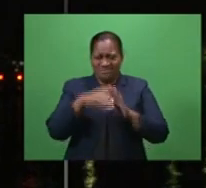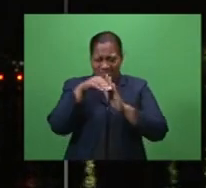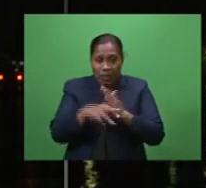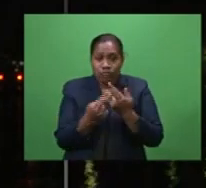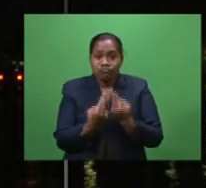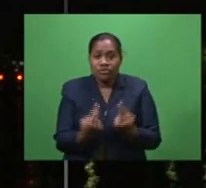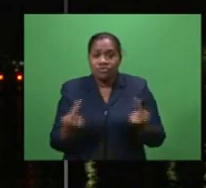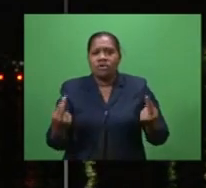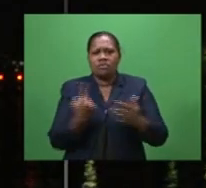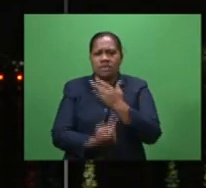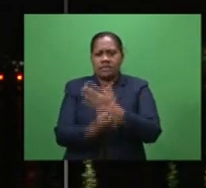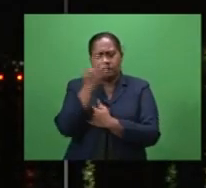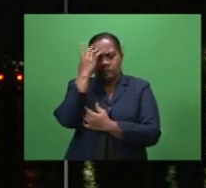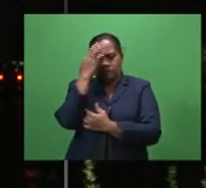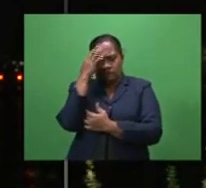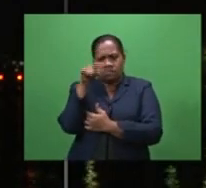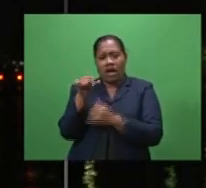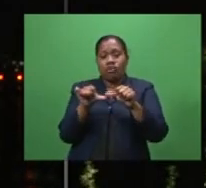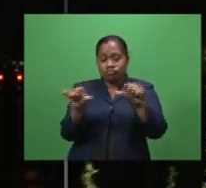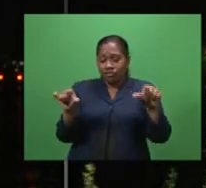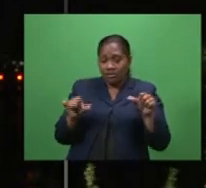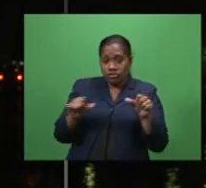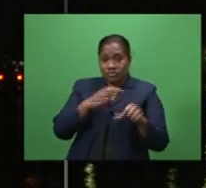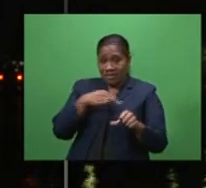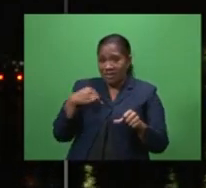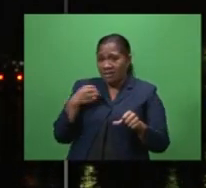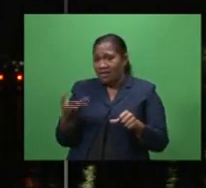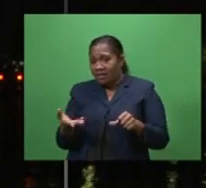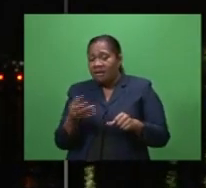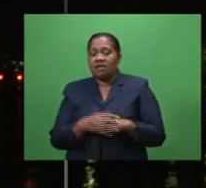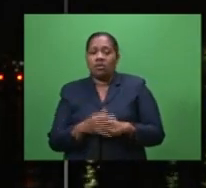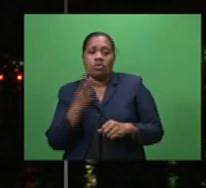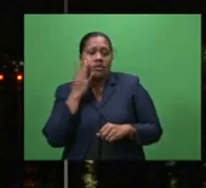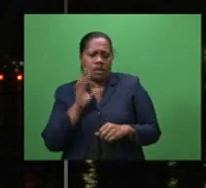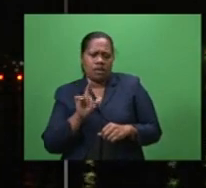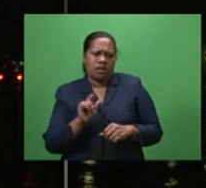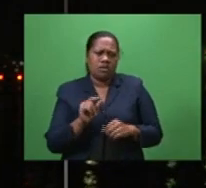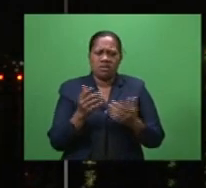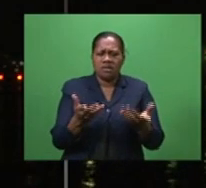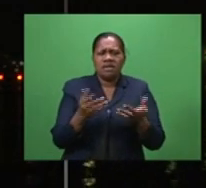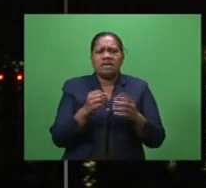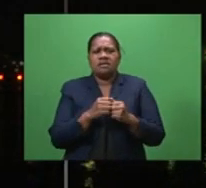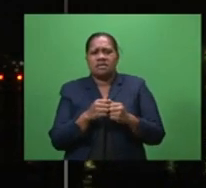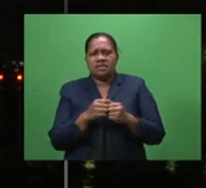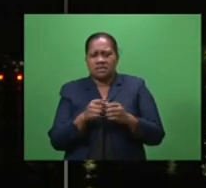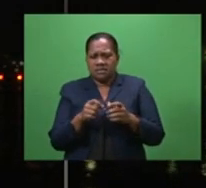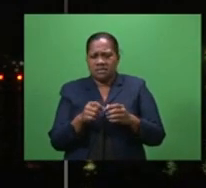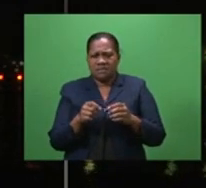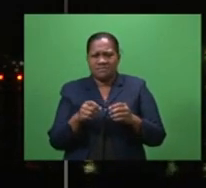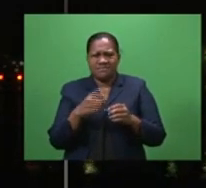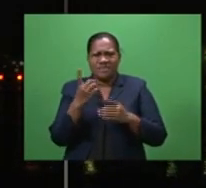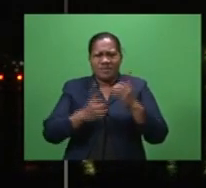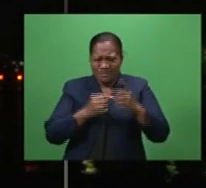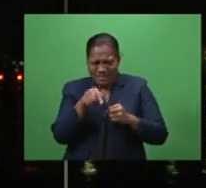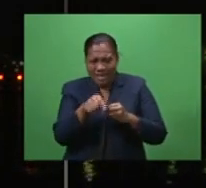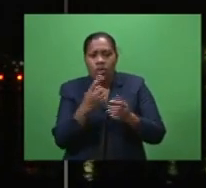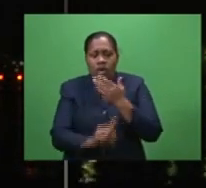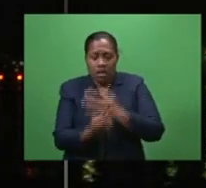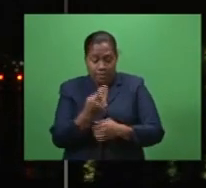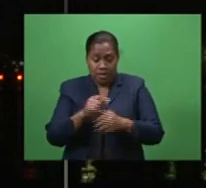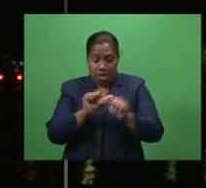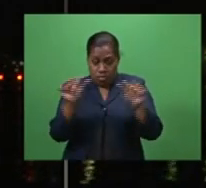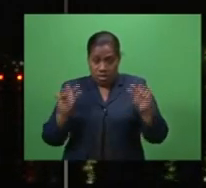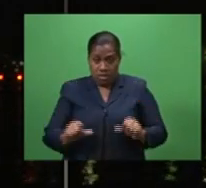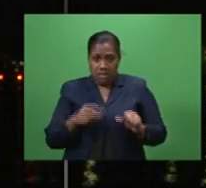is of concern to the Agriculture Ministry. While officiating at the Biodiversity Symposium, Agriculture Minister Dr. Mahendra